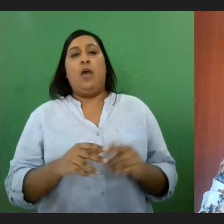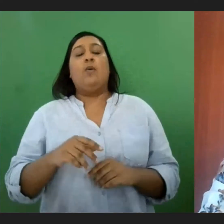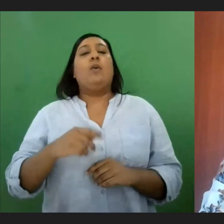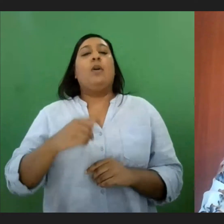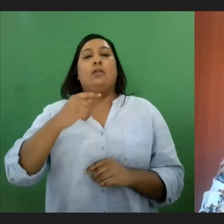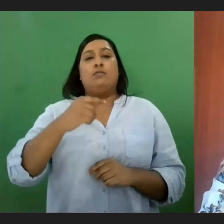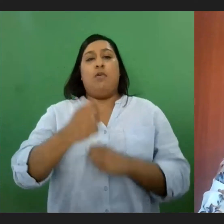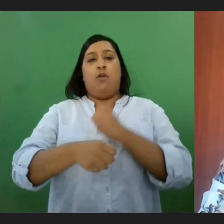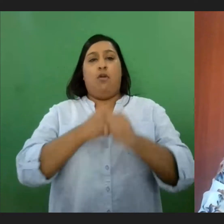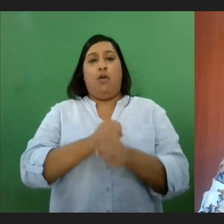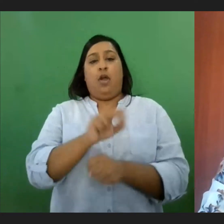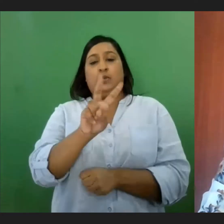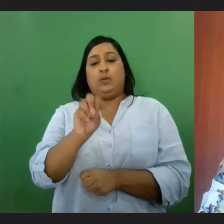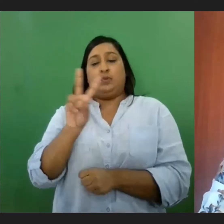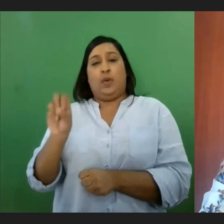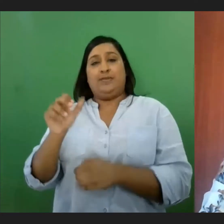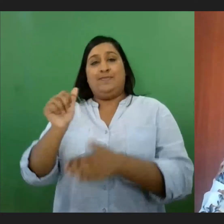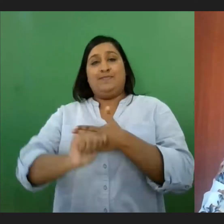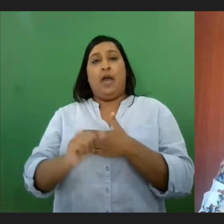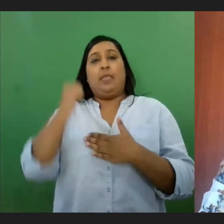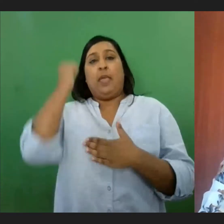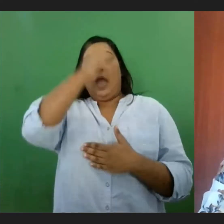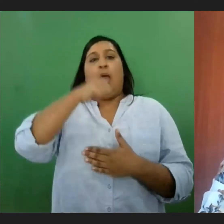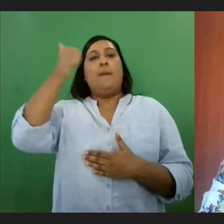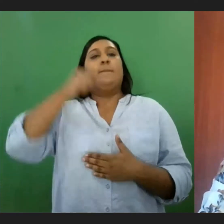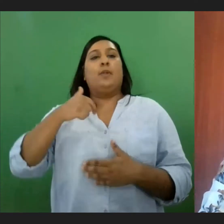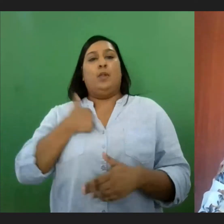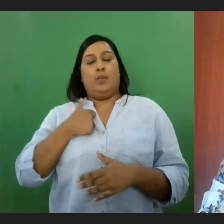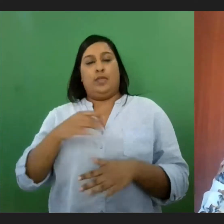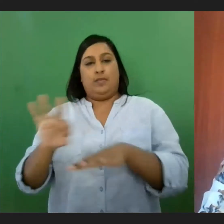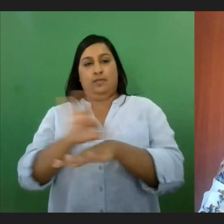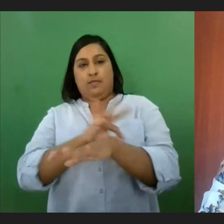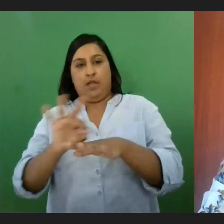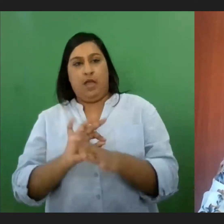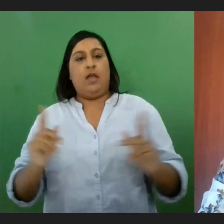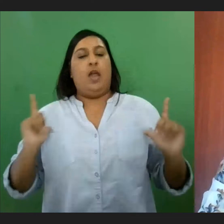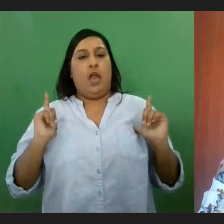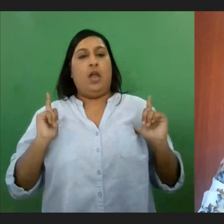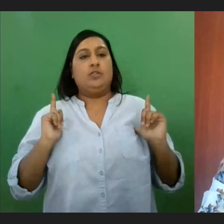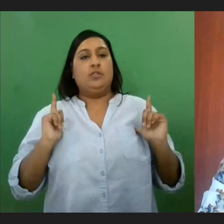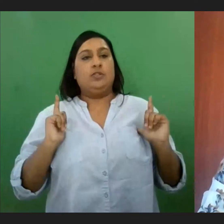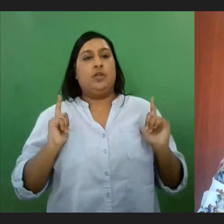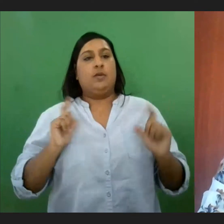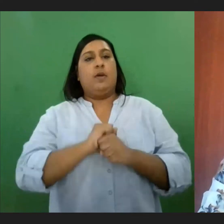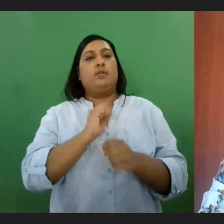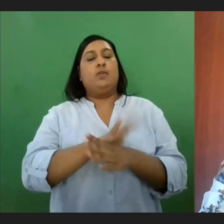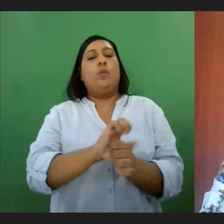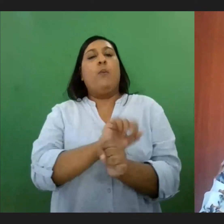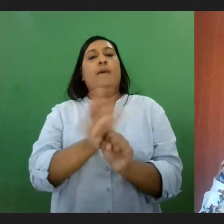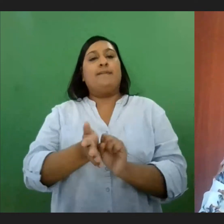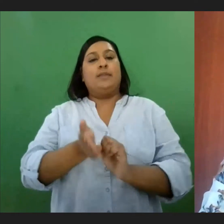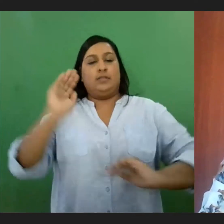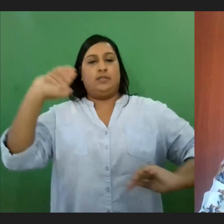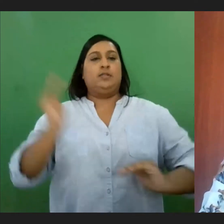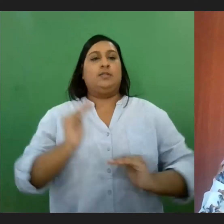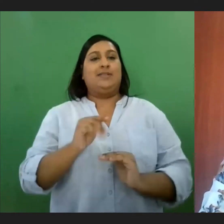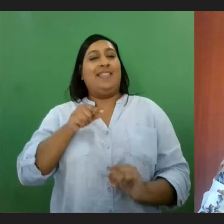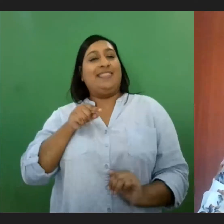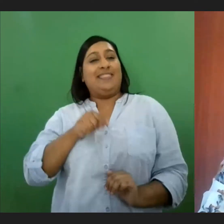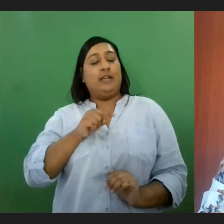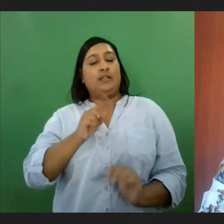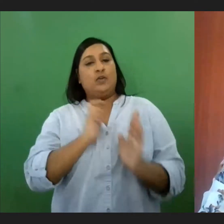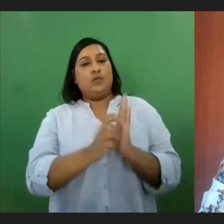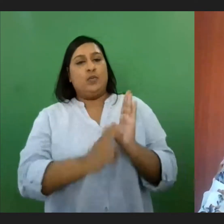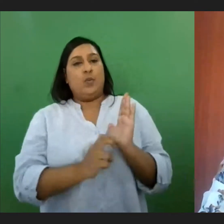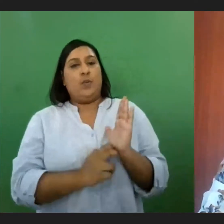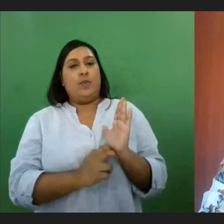to prevent and combat the spread of COVID-19 in the country. These regulations also applied